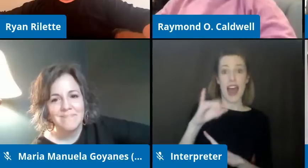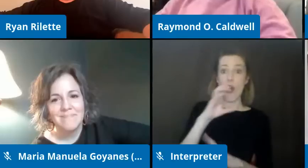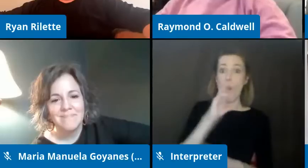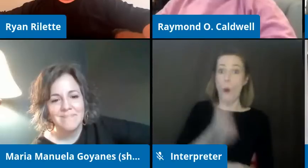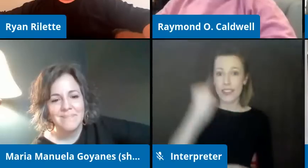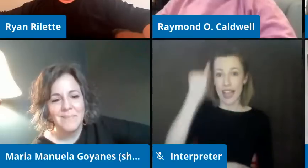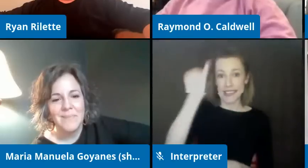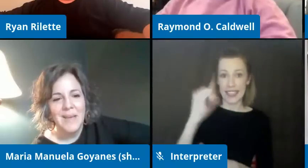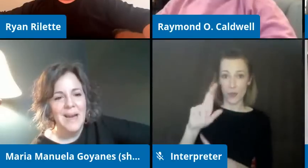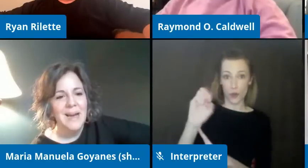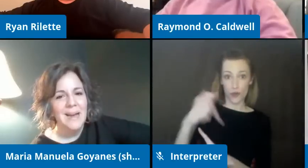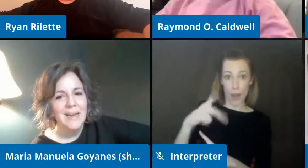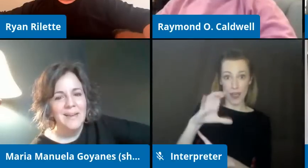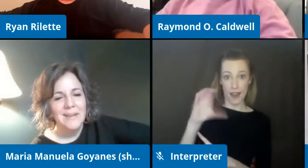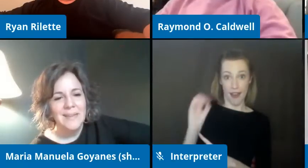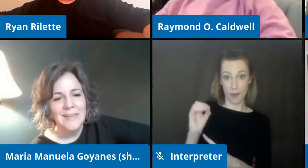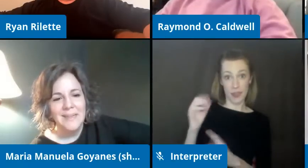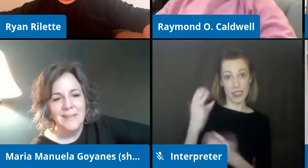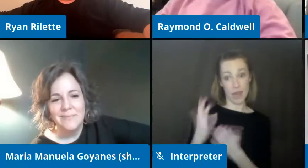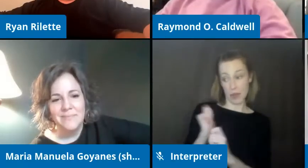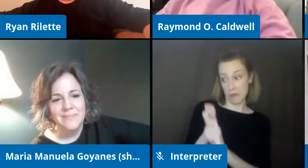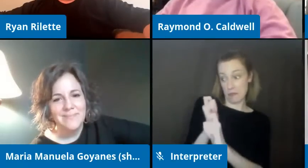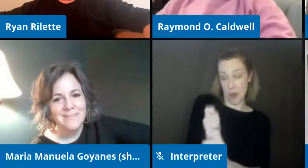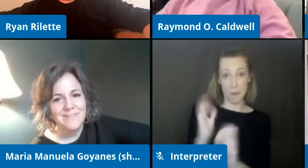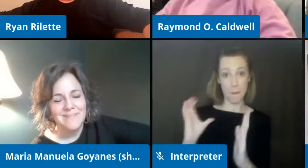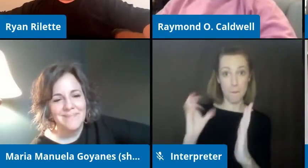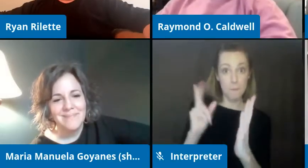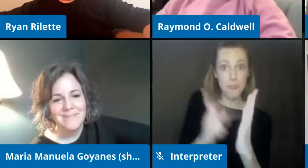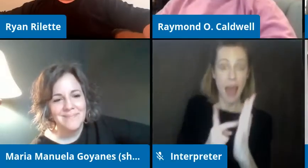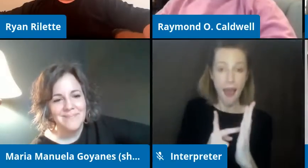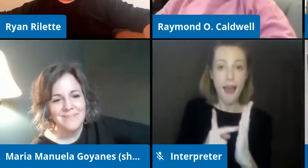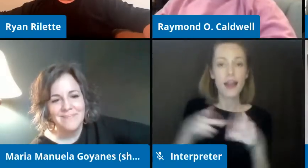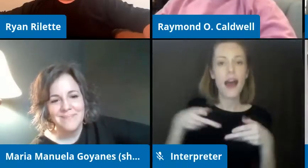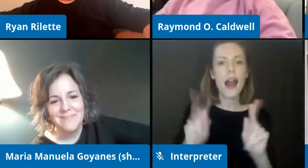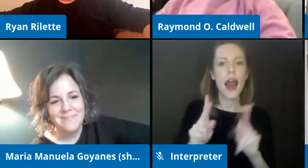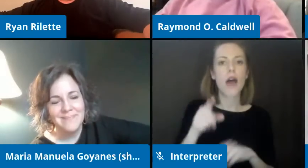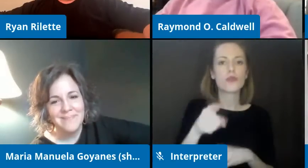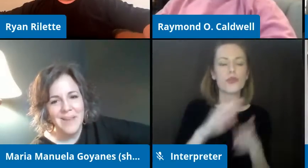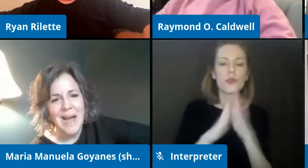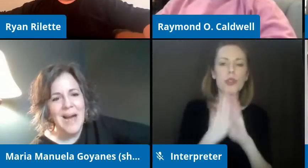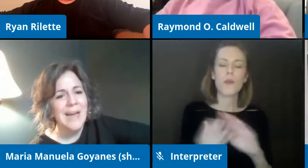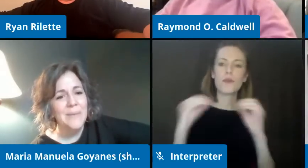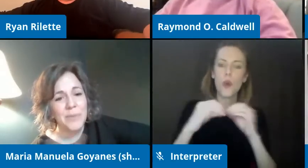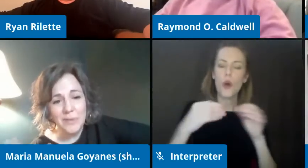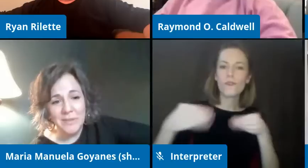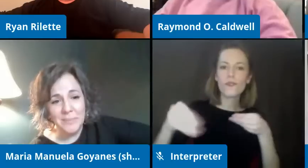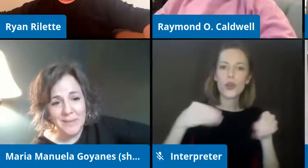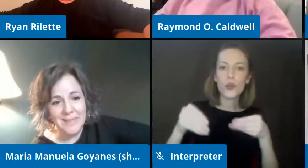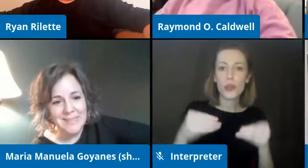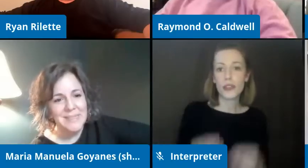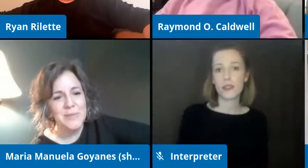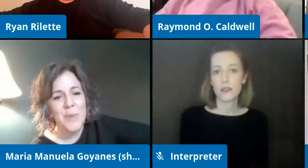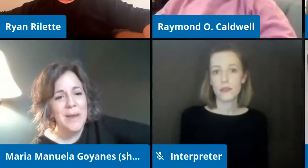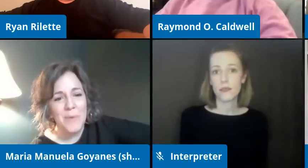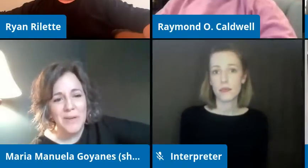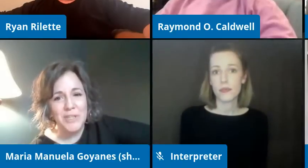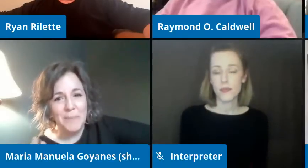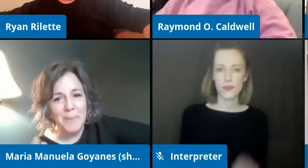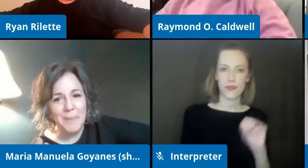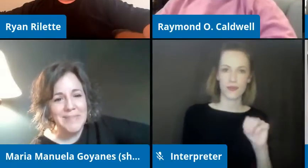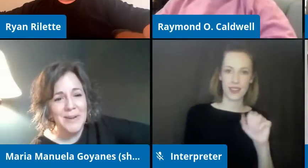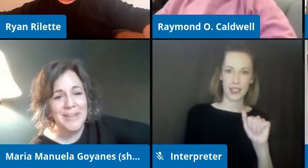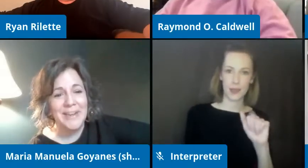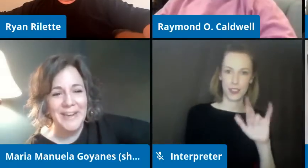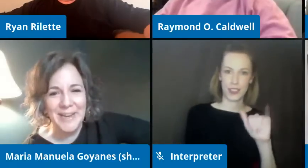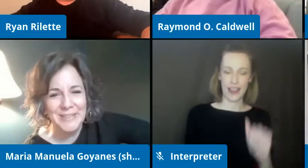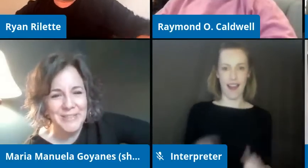these things possible, to turn on a dime, to be more fluid, flexible. I am thrilled about this. This is why I want to jump